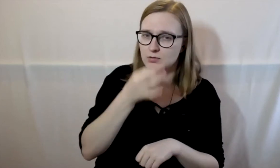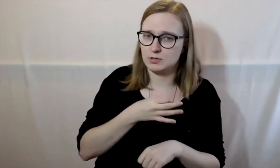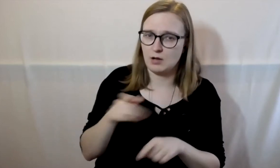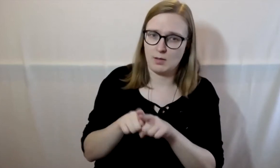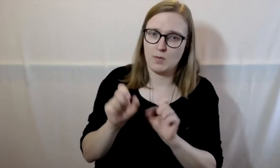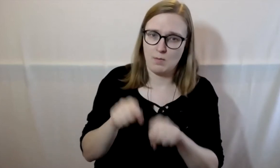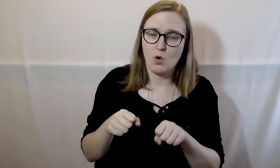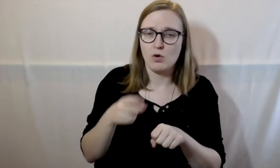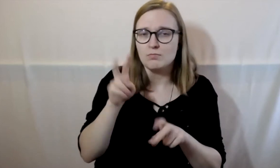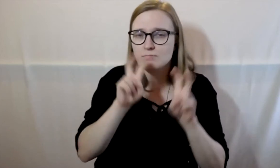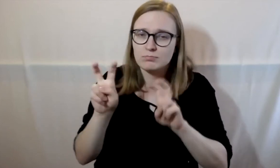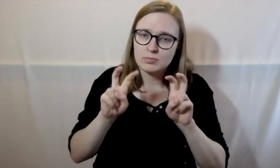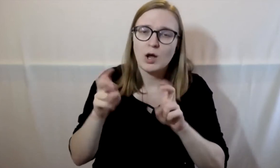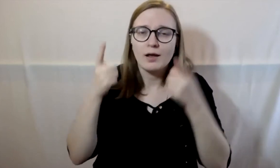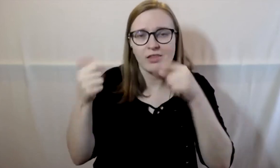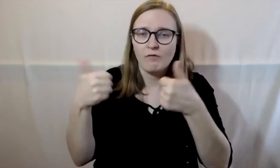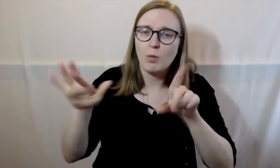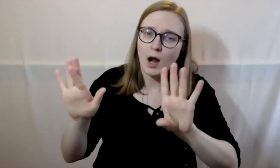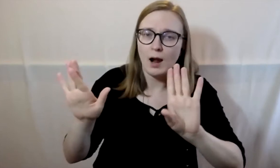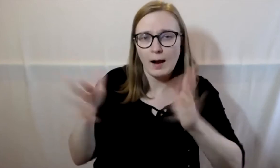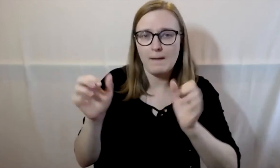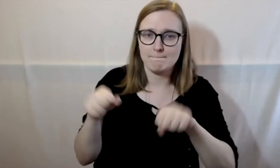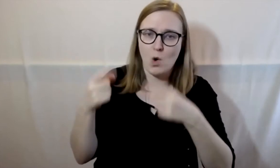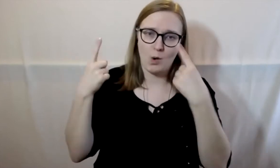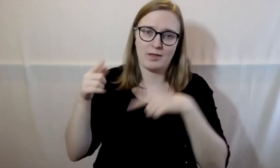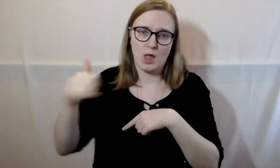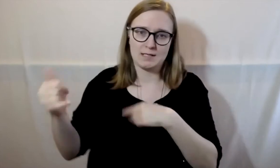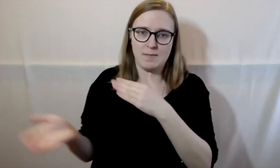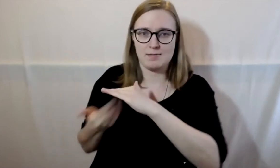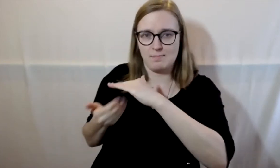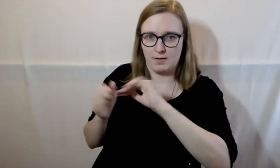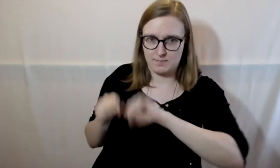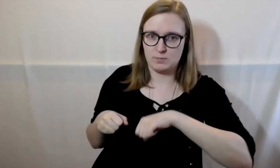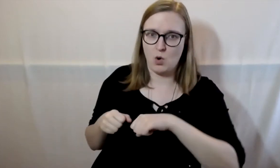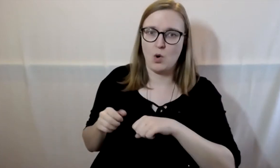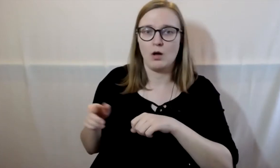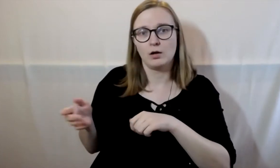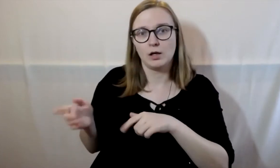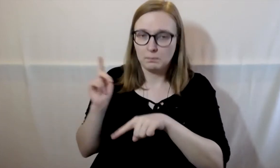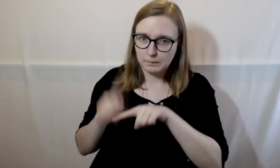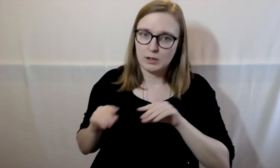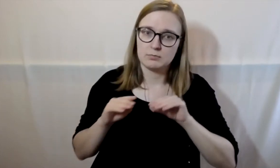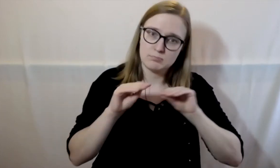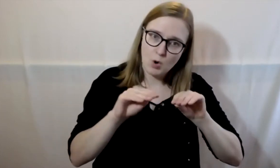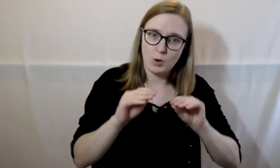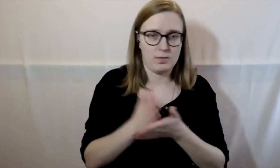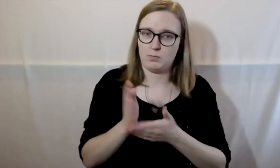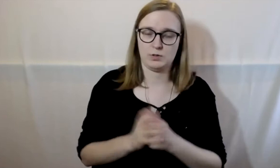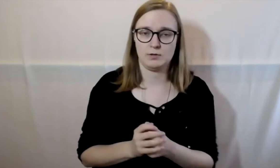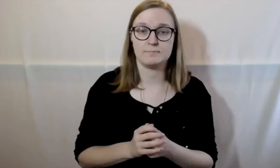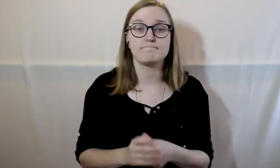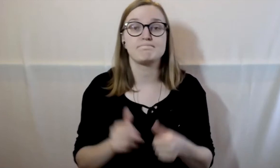engaging those from other workforces. Yeah. Okay, we're up to, who was in place